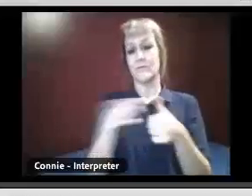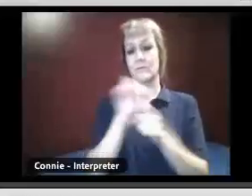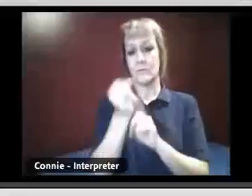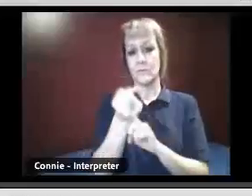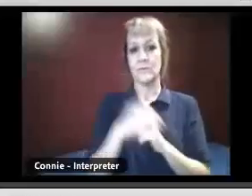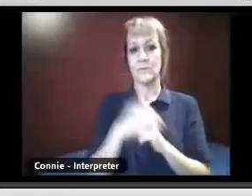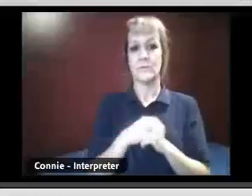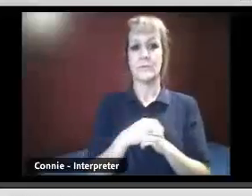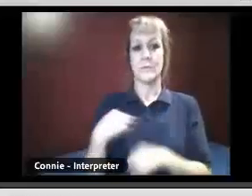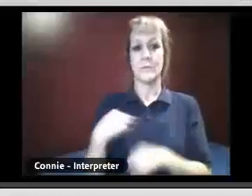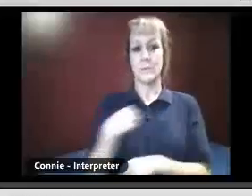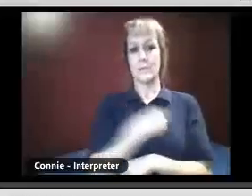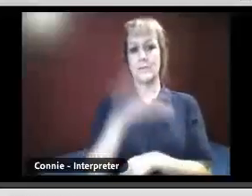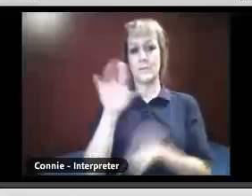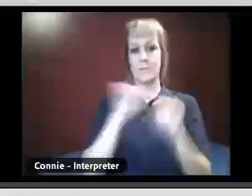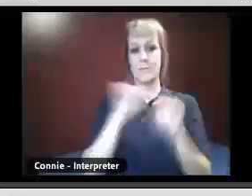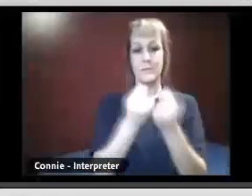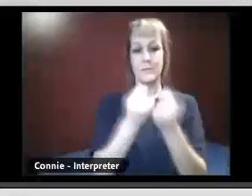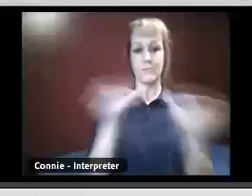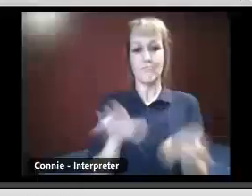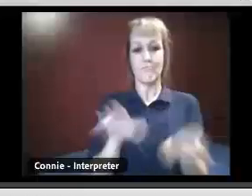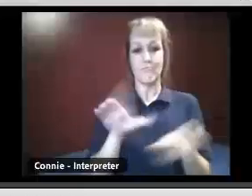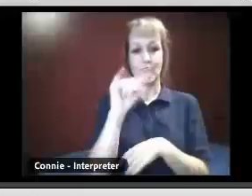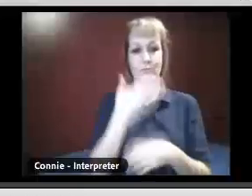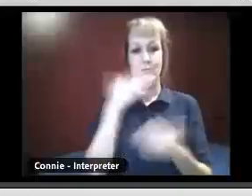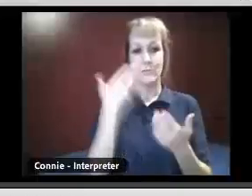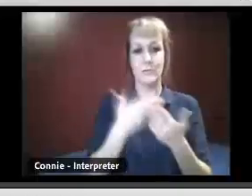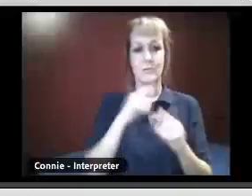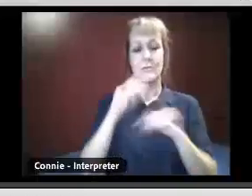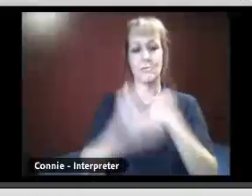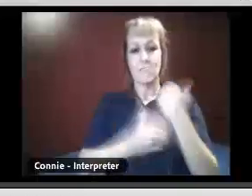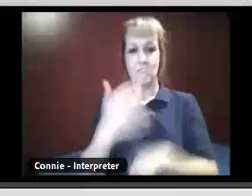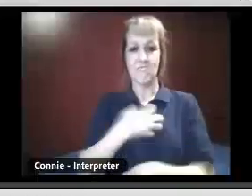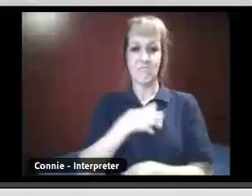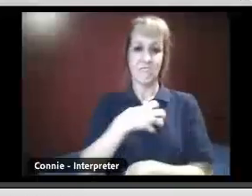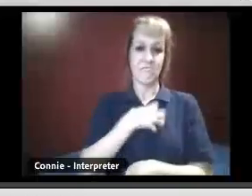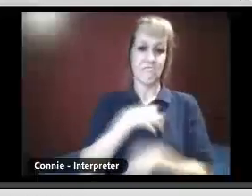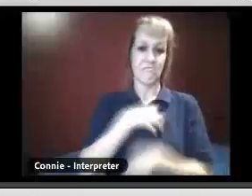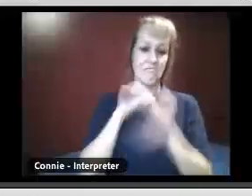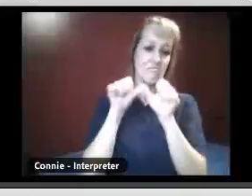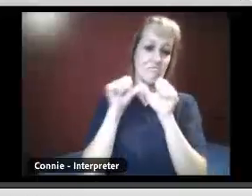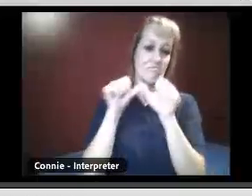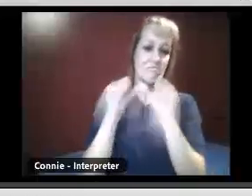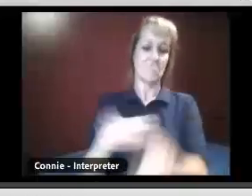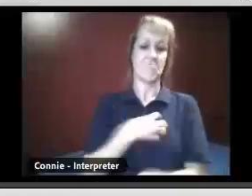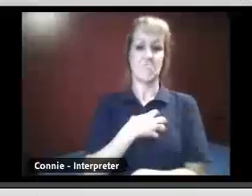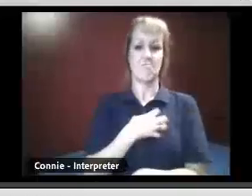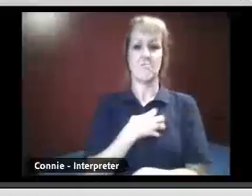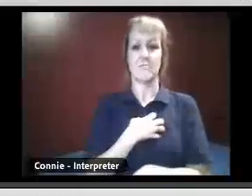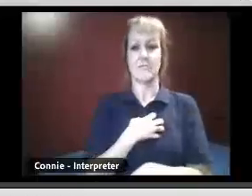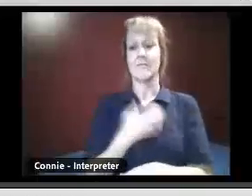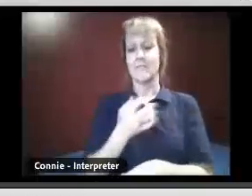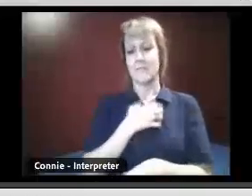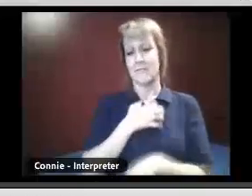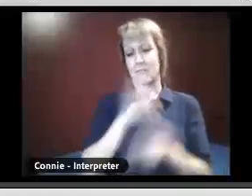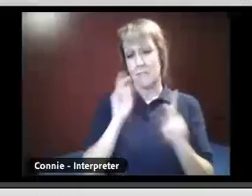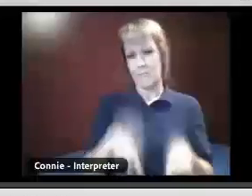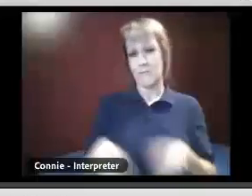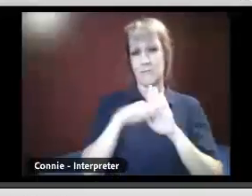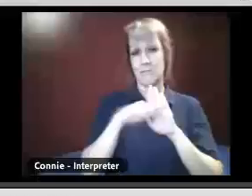have a member of your team performs his job well, but in the process complains constantly. And let me tell you, the complainer and the